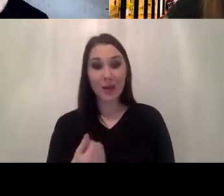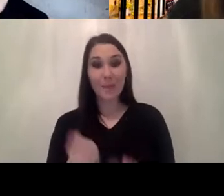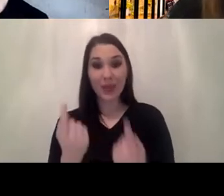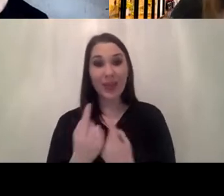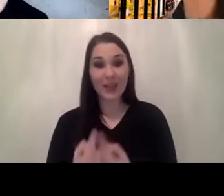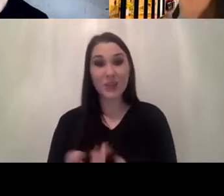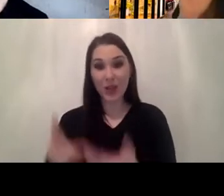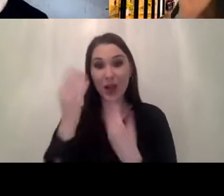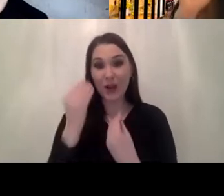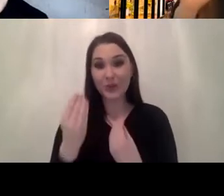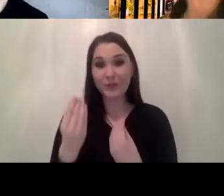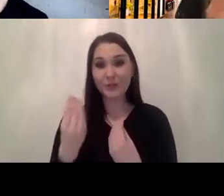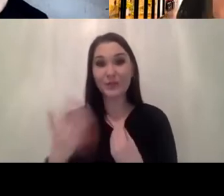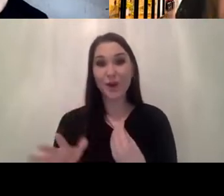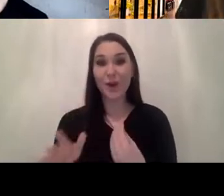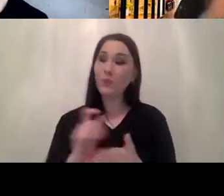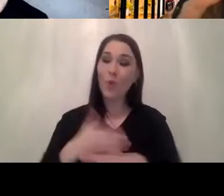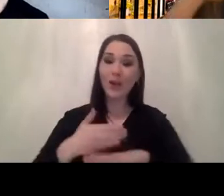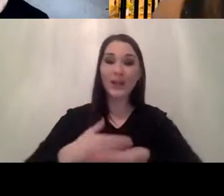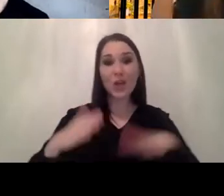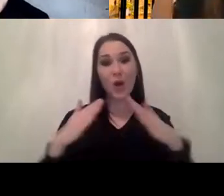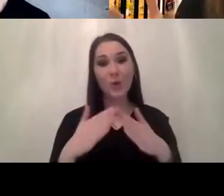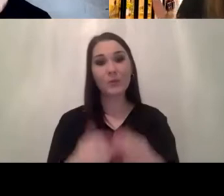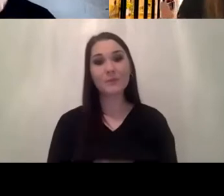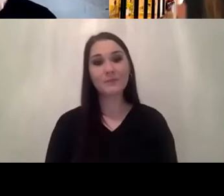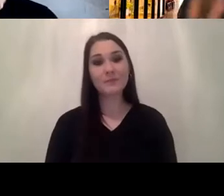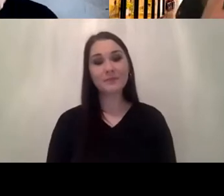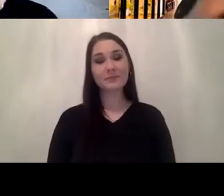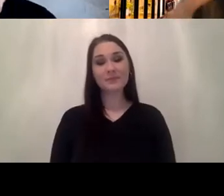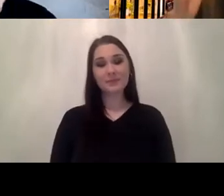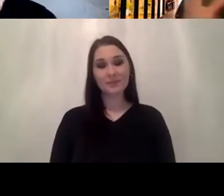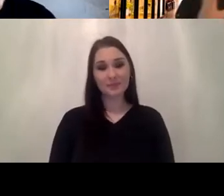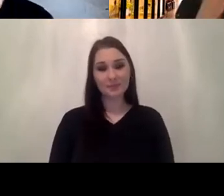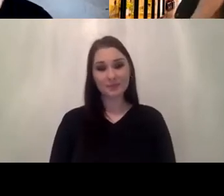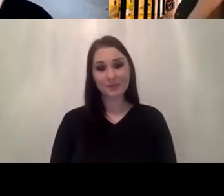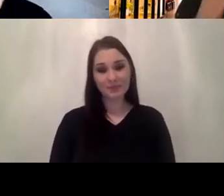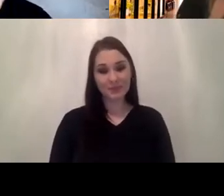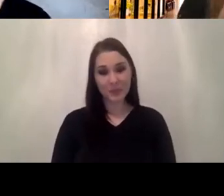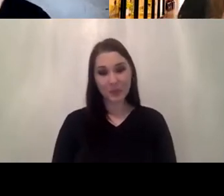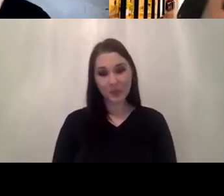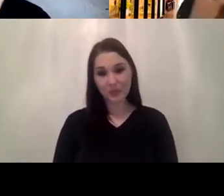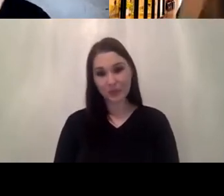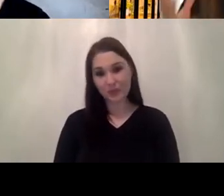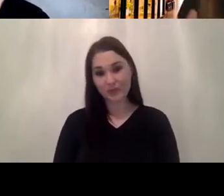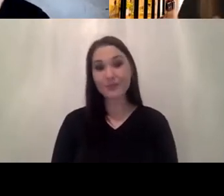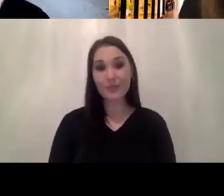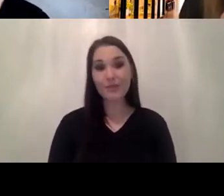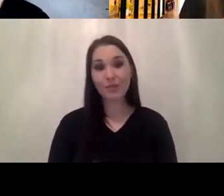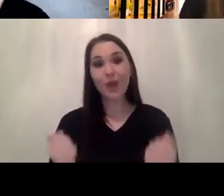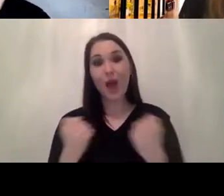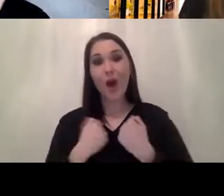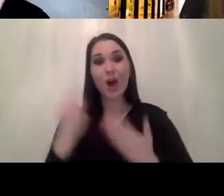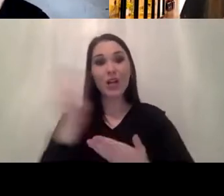So now when we, you know, this is a kind of like all internal and, you know, our design teams, the way we